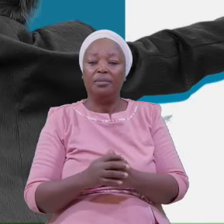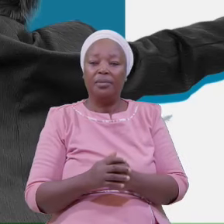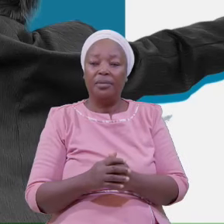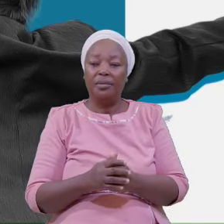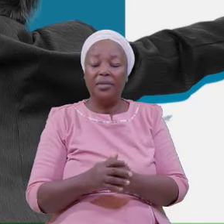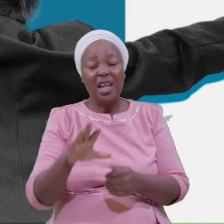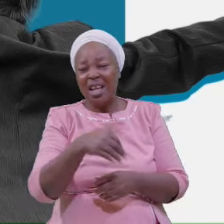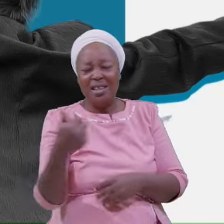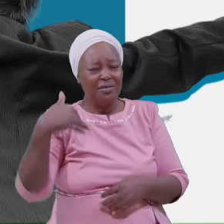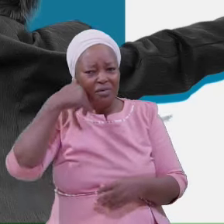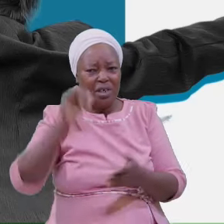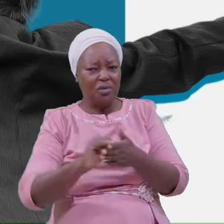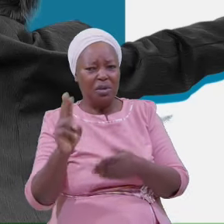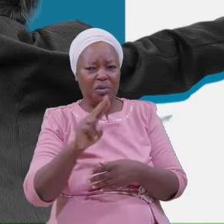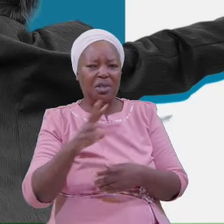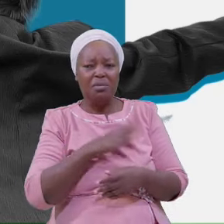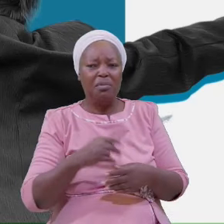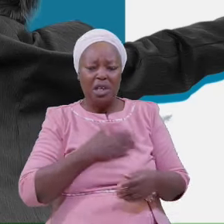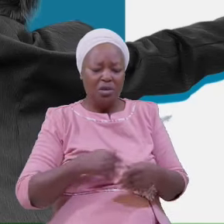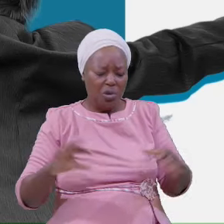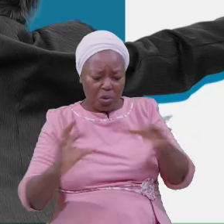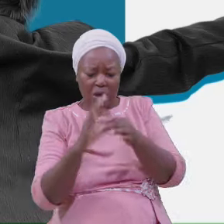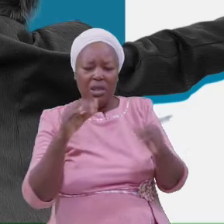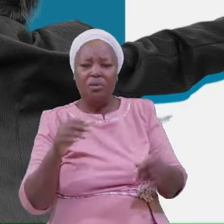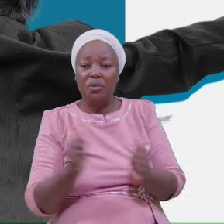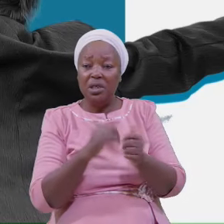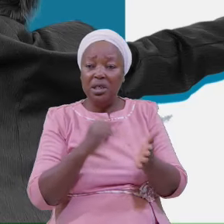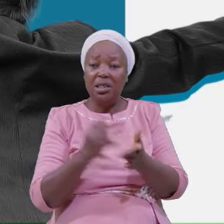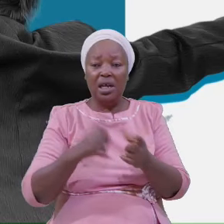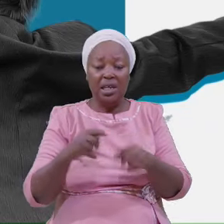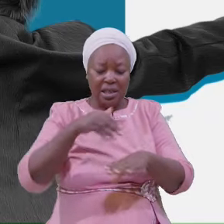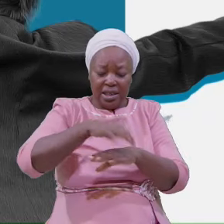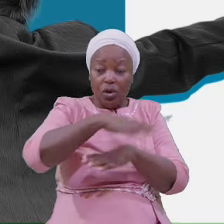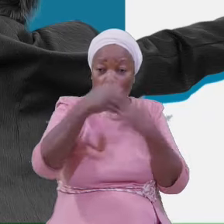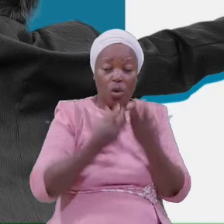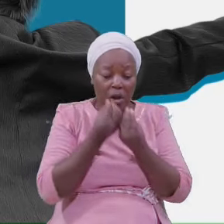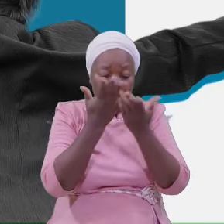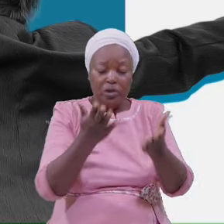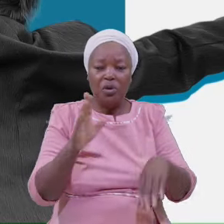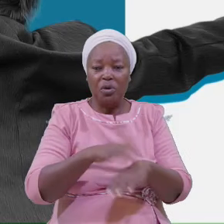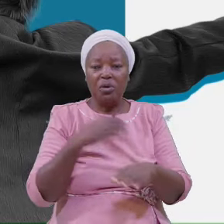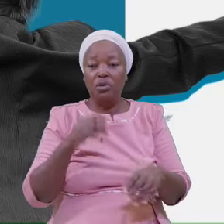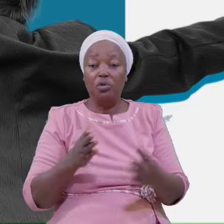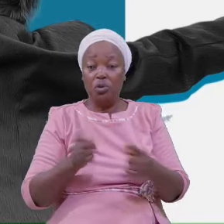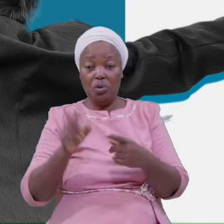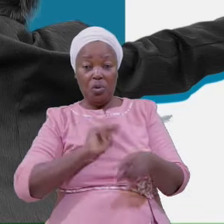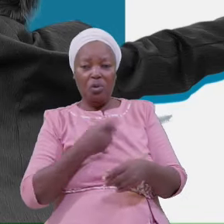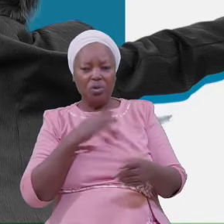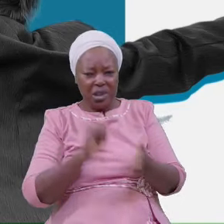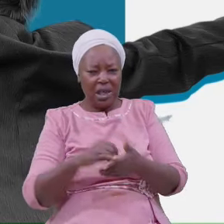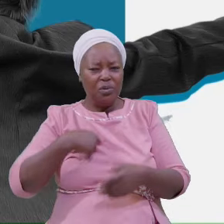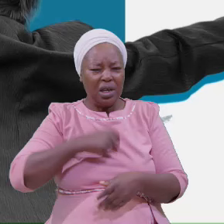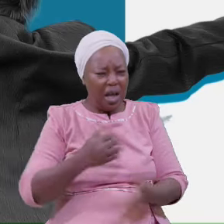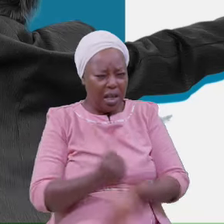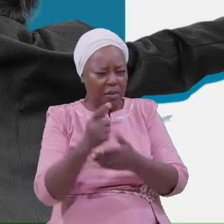Android phone, or iPad, or if it's a computer, whatever, down there you find that there,